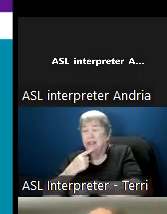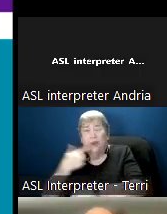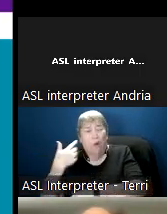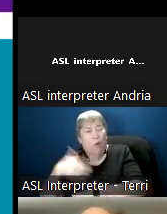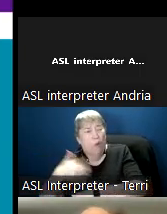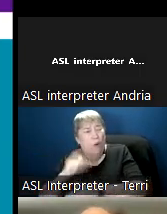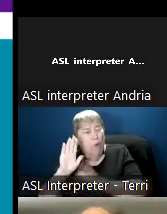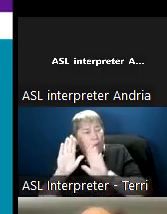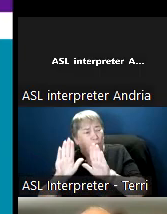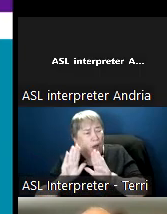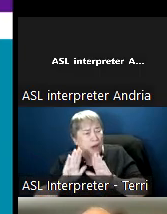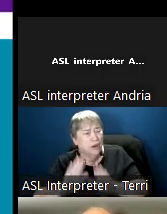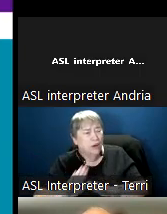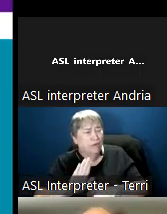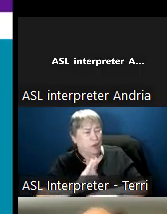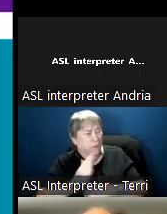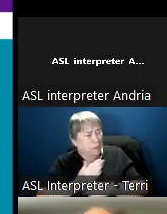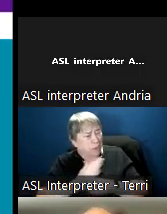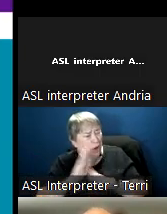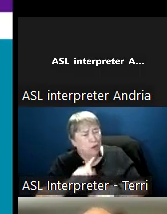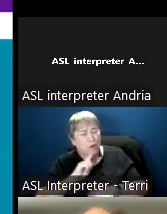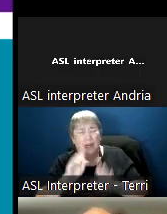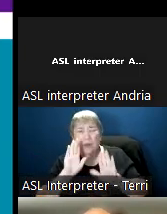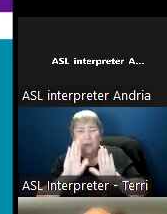wonderful person your partner is.